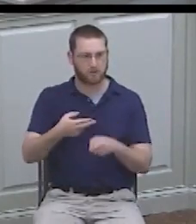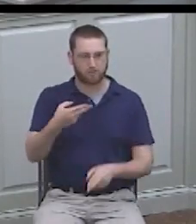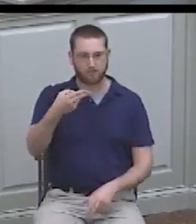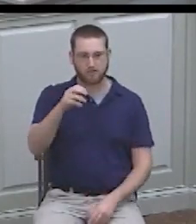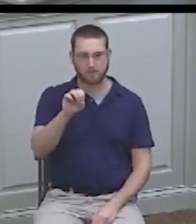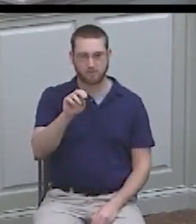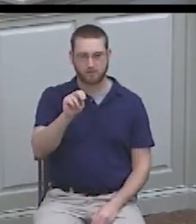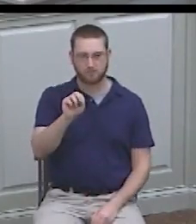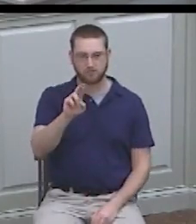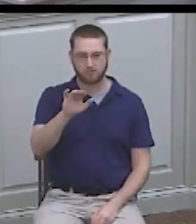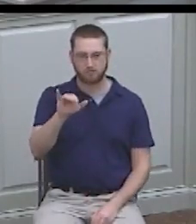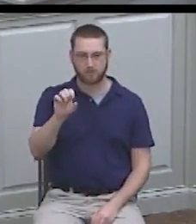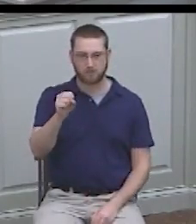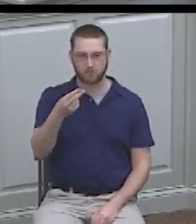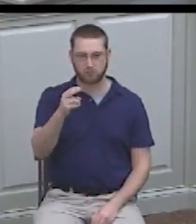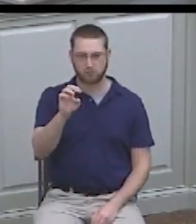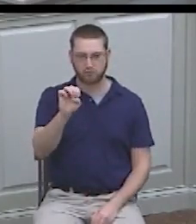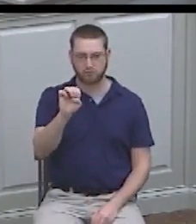Mr. Sheen, if you'll come up.